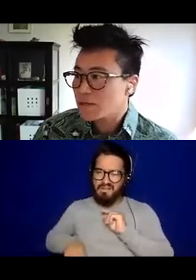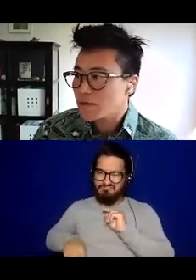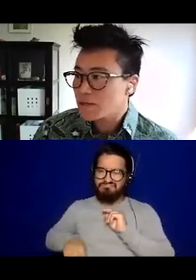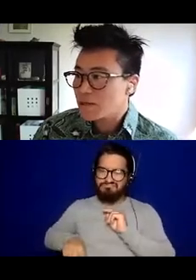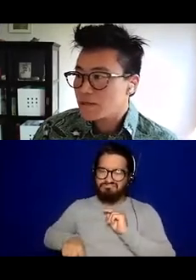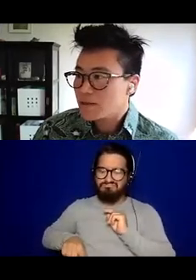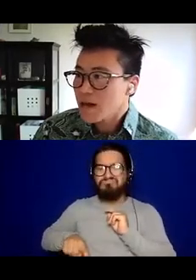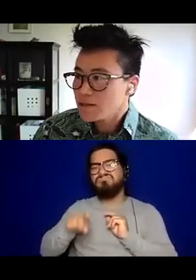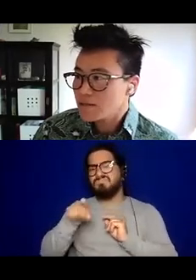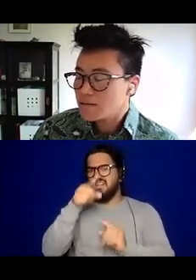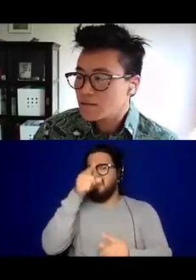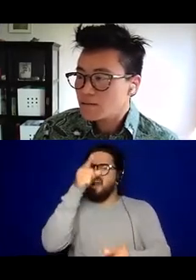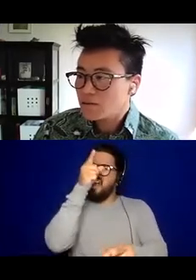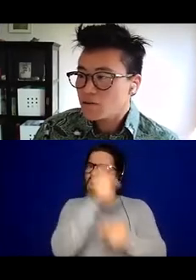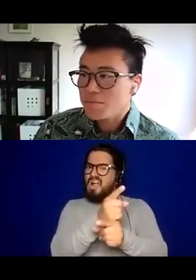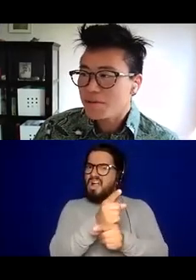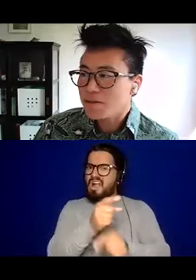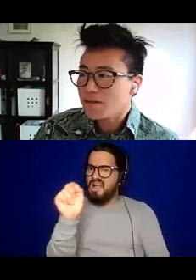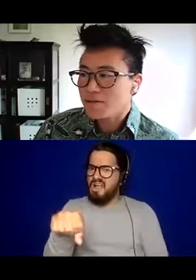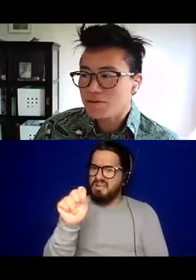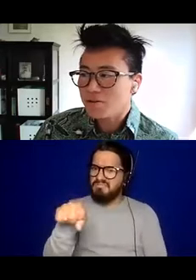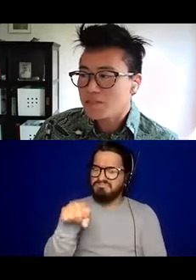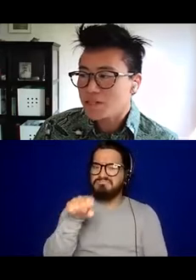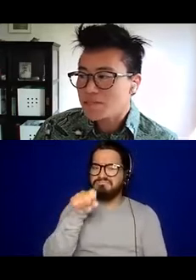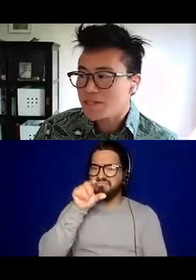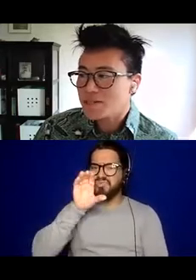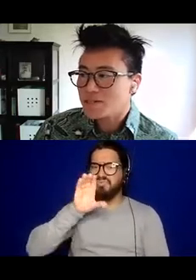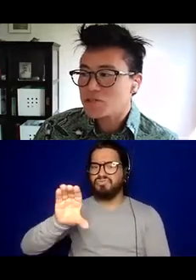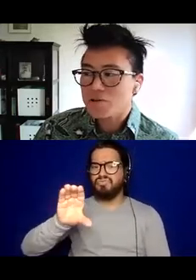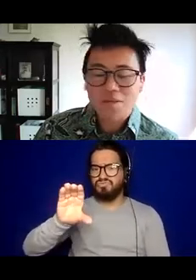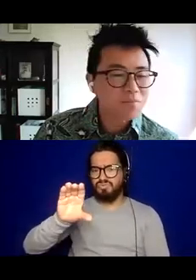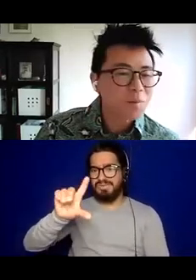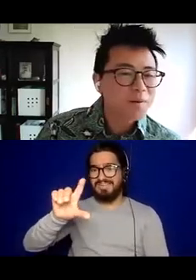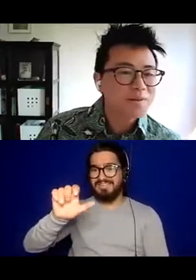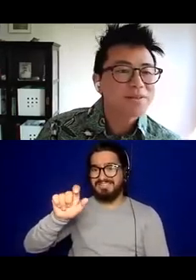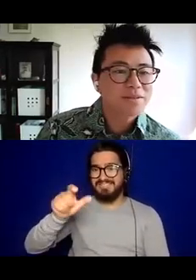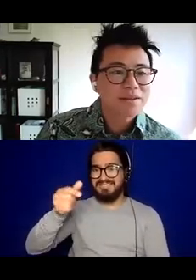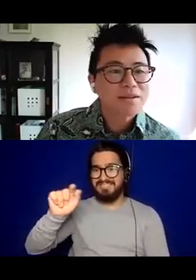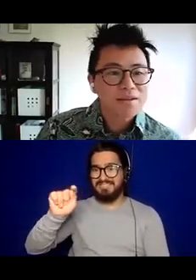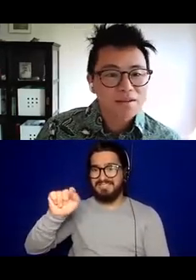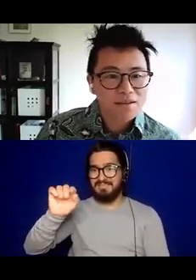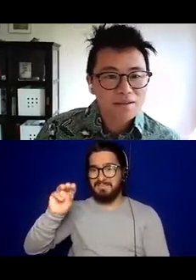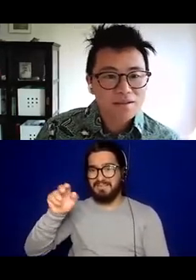Absolutely. Yeah, your credibility, your legitimacy is extremely important.